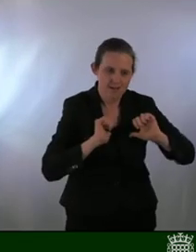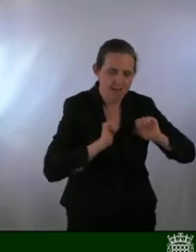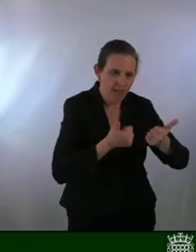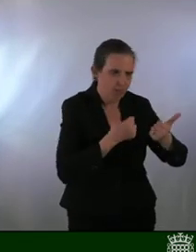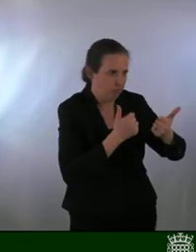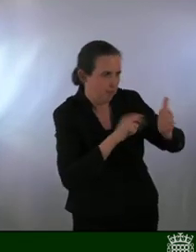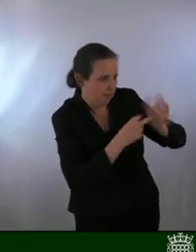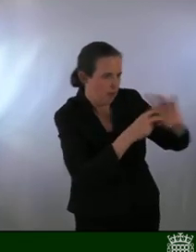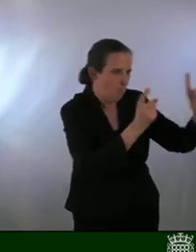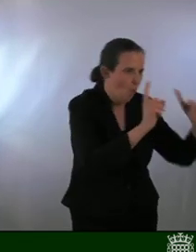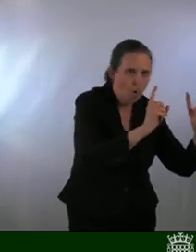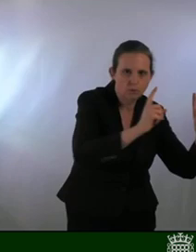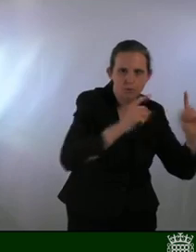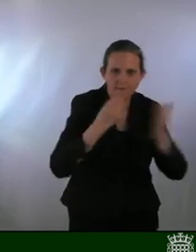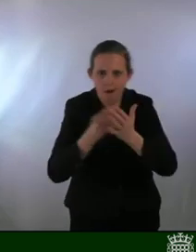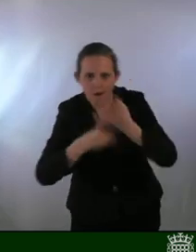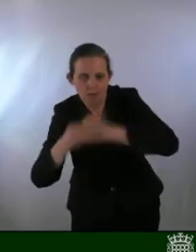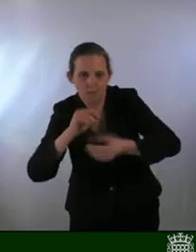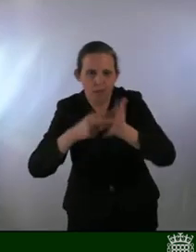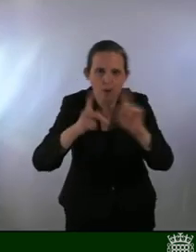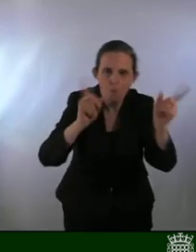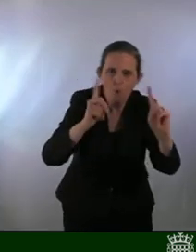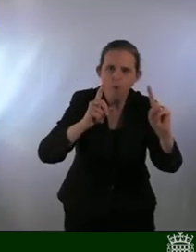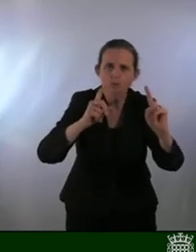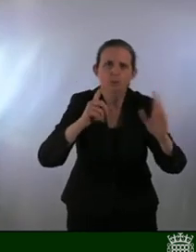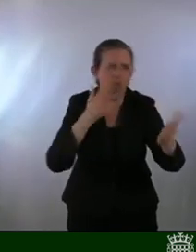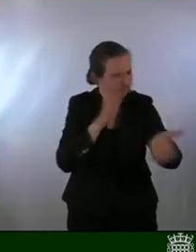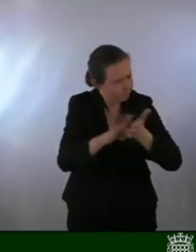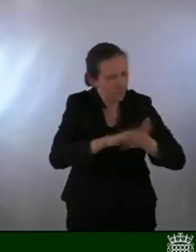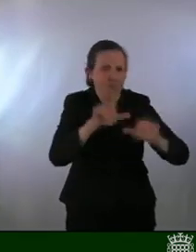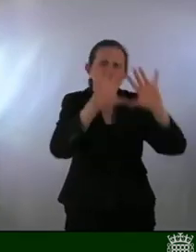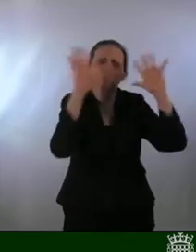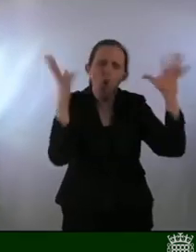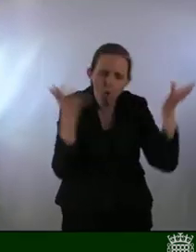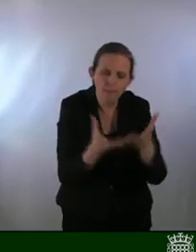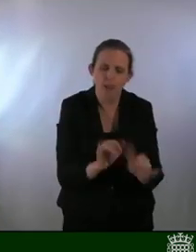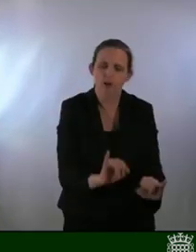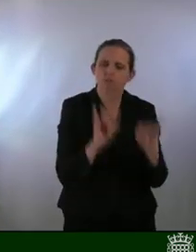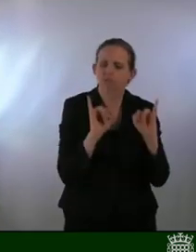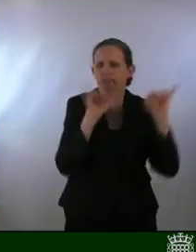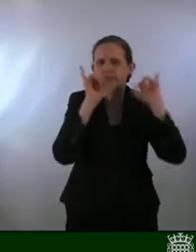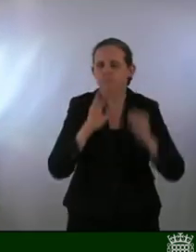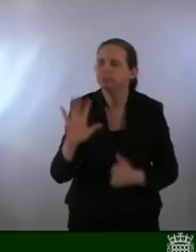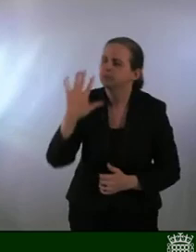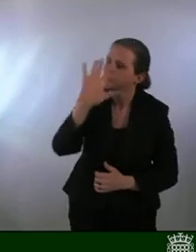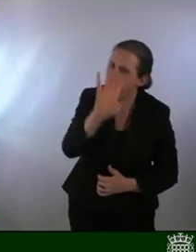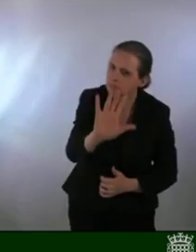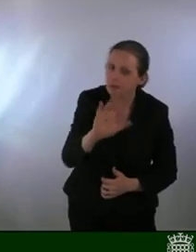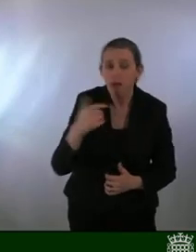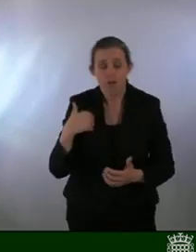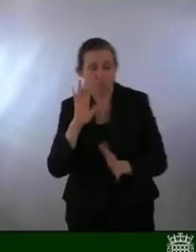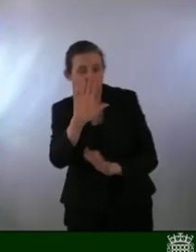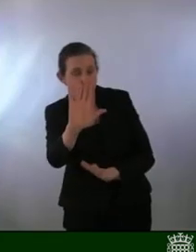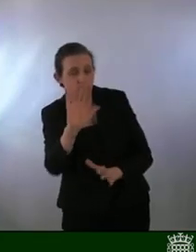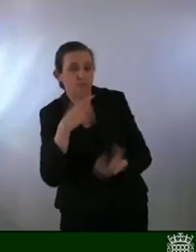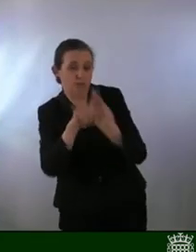front, to get the best possible response to this global crisis? I half agree with him, Mr. Speaker, and the reason